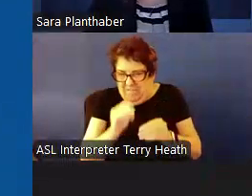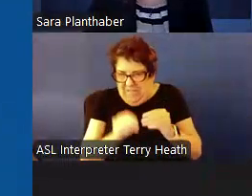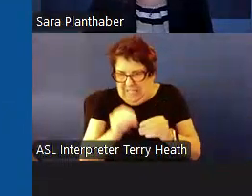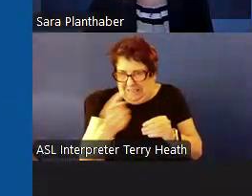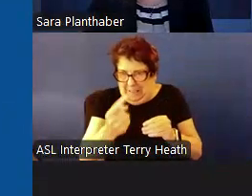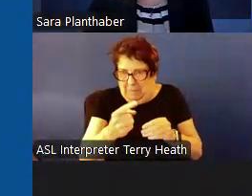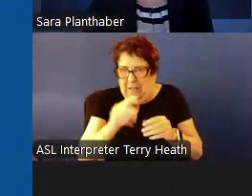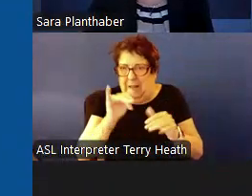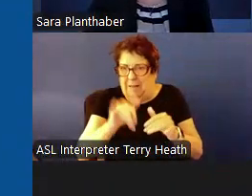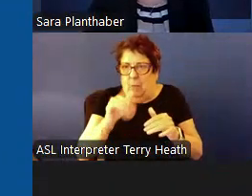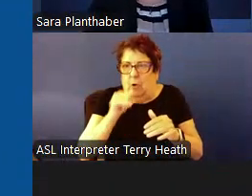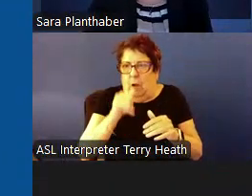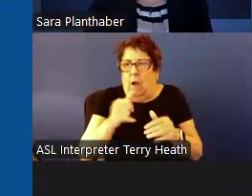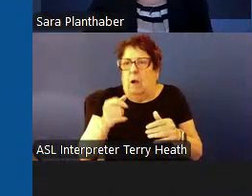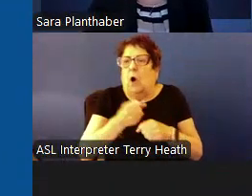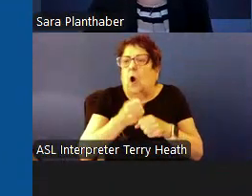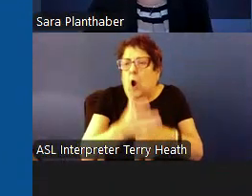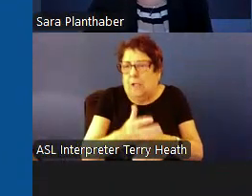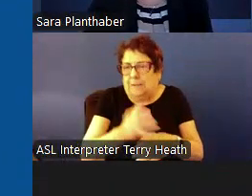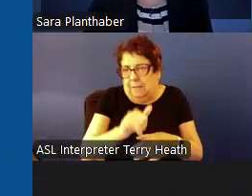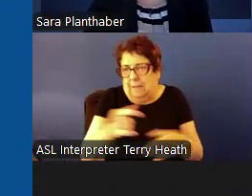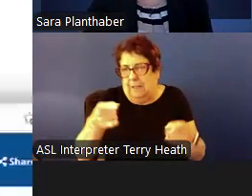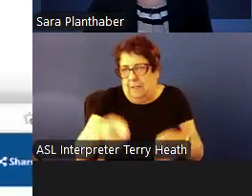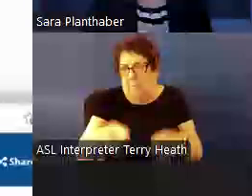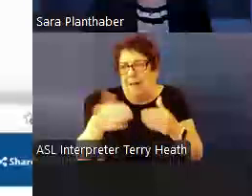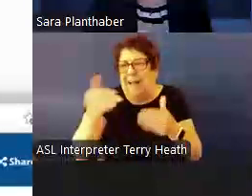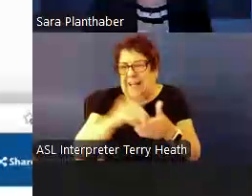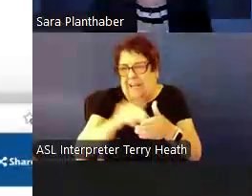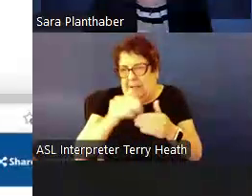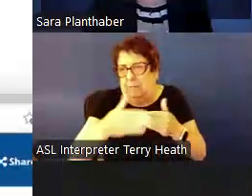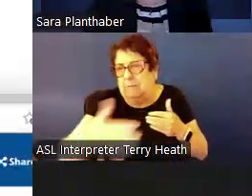way. Next slide, please.